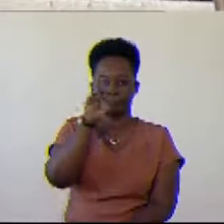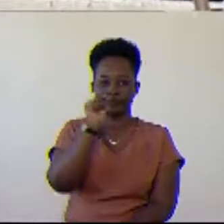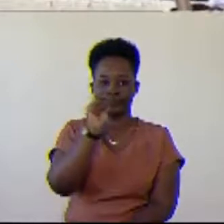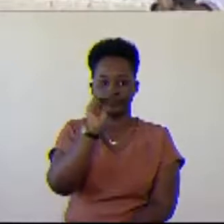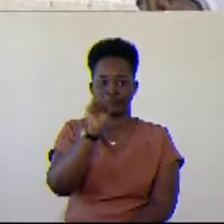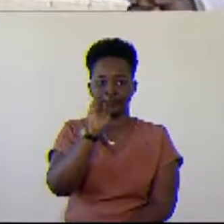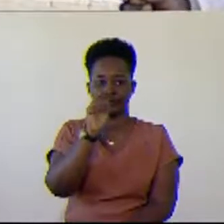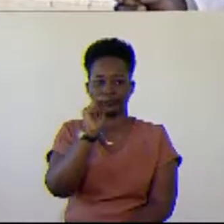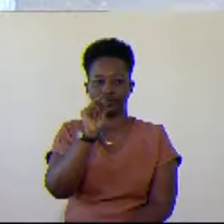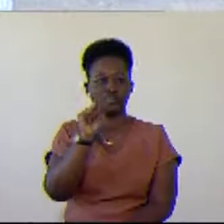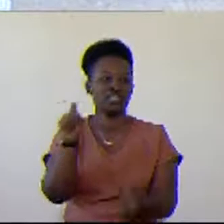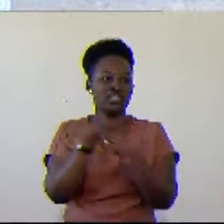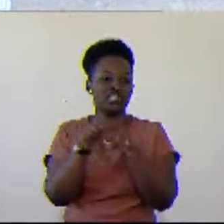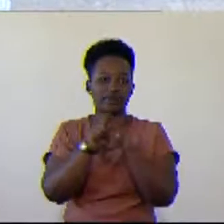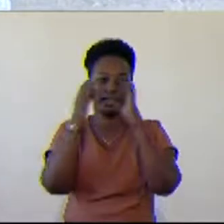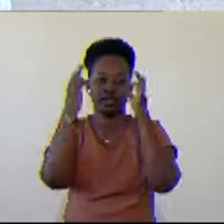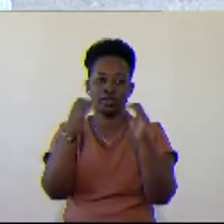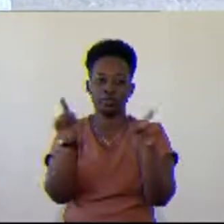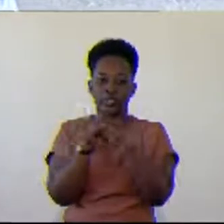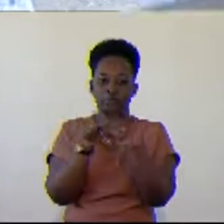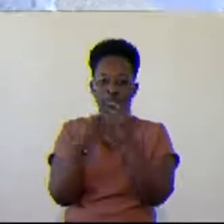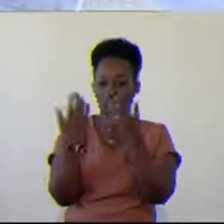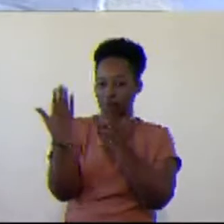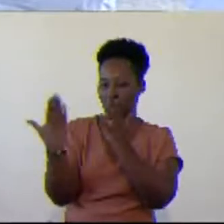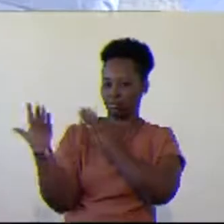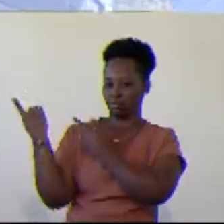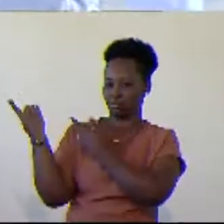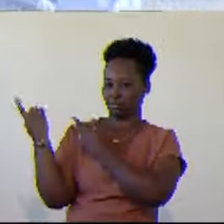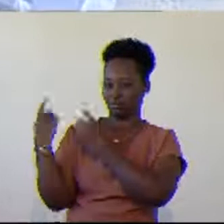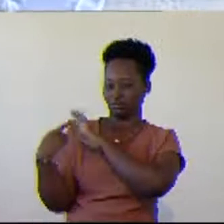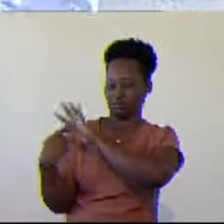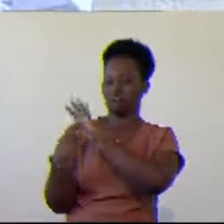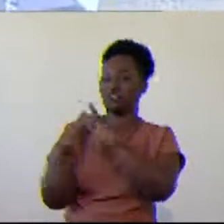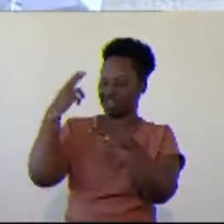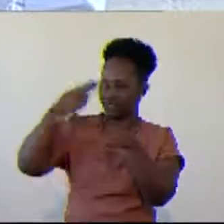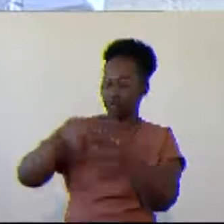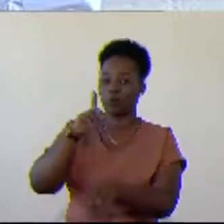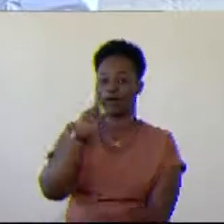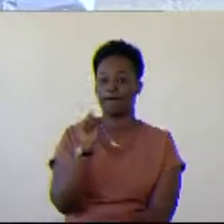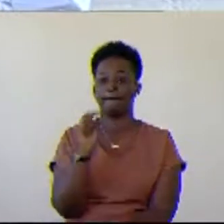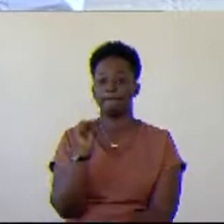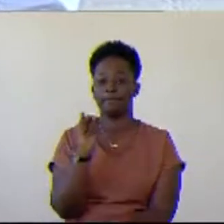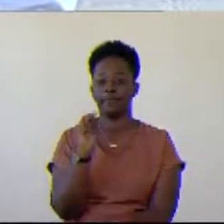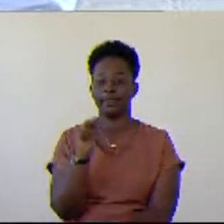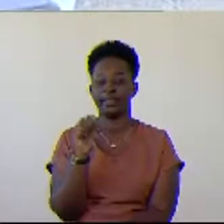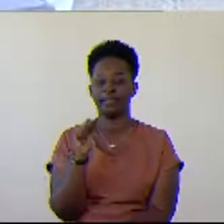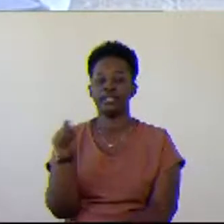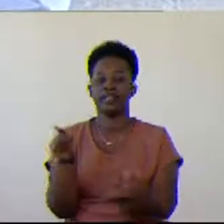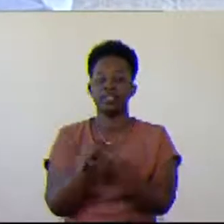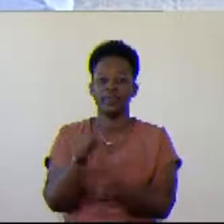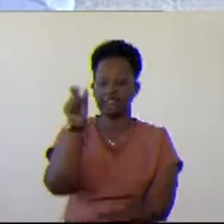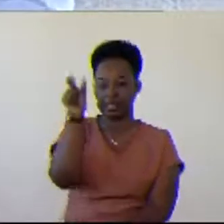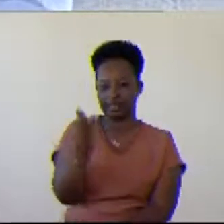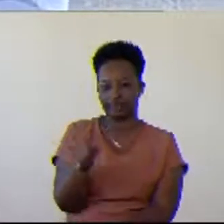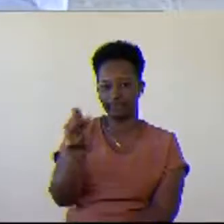cardboard. A cardboard like this is a lamina. So these are the individual particles. As you can